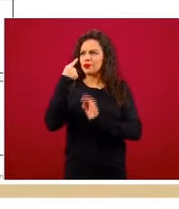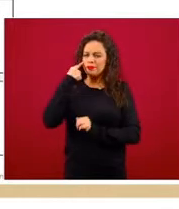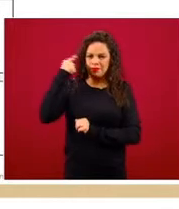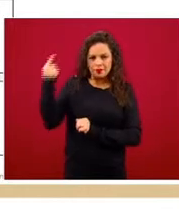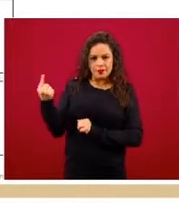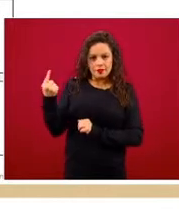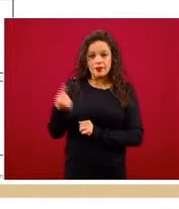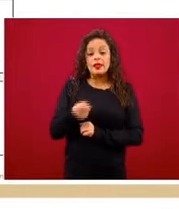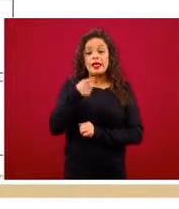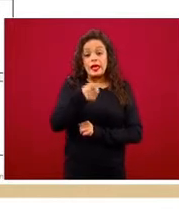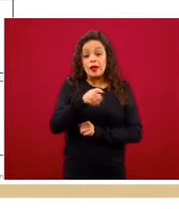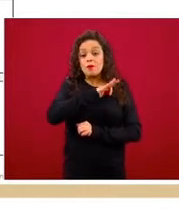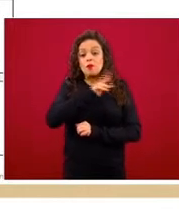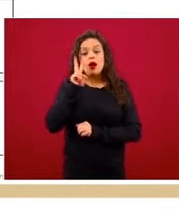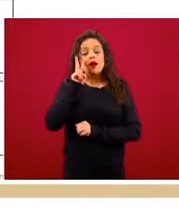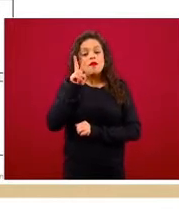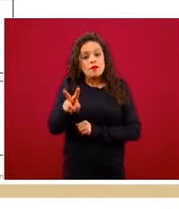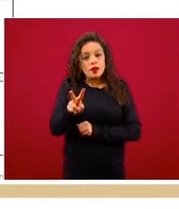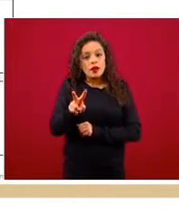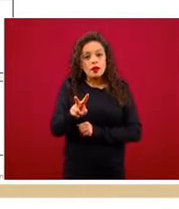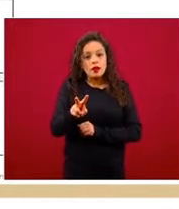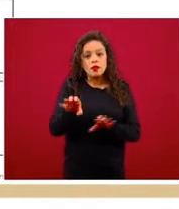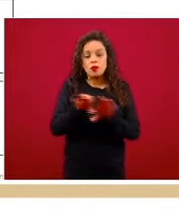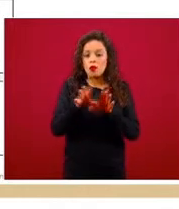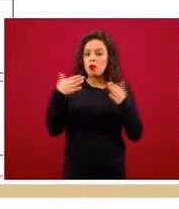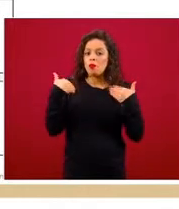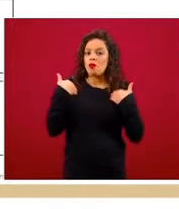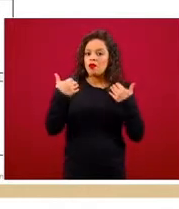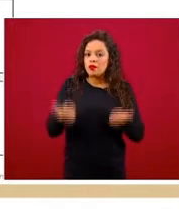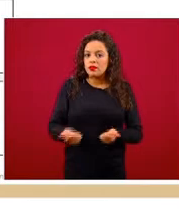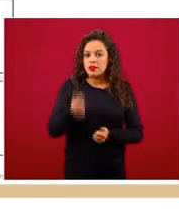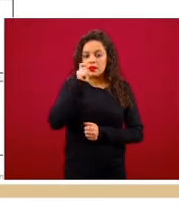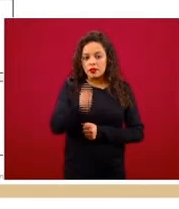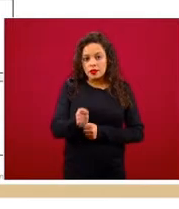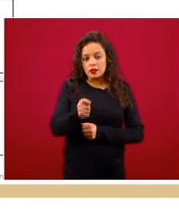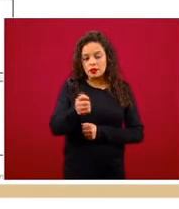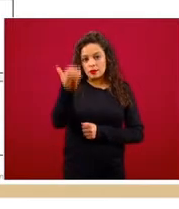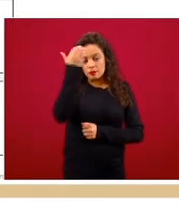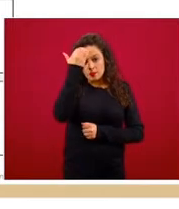understand mortality in a severe